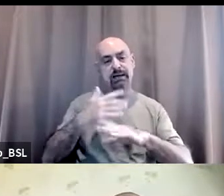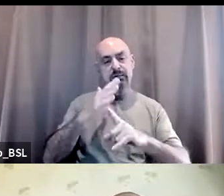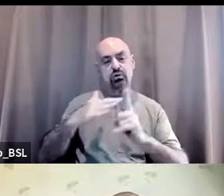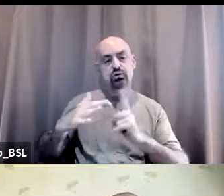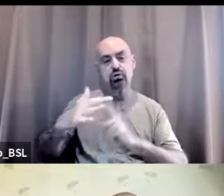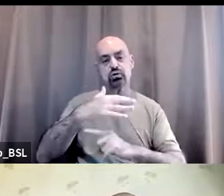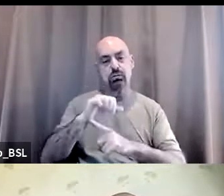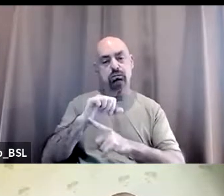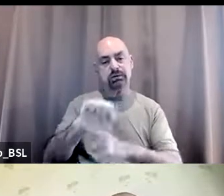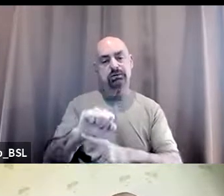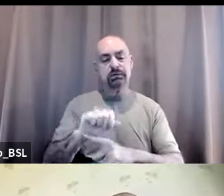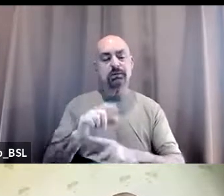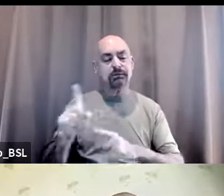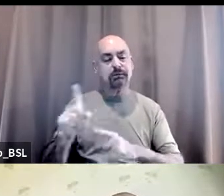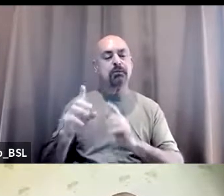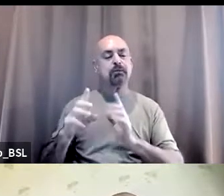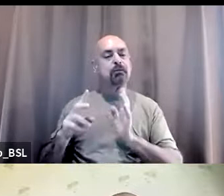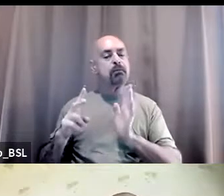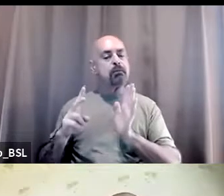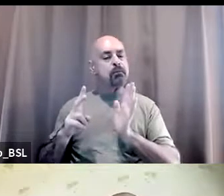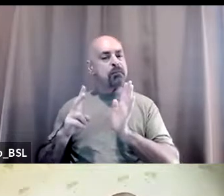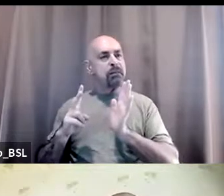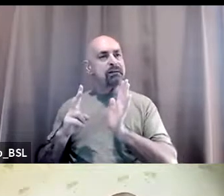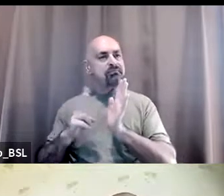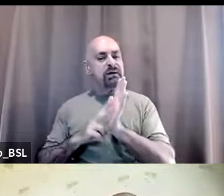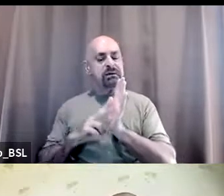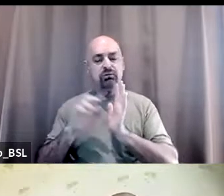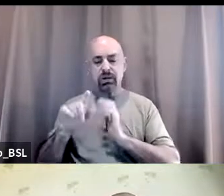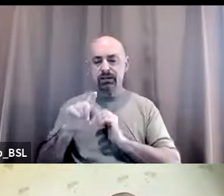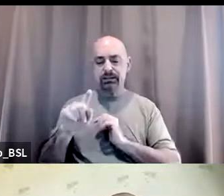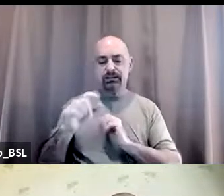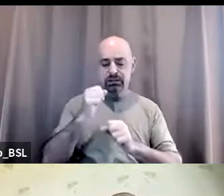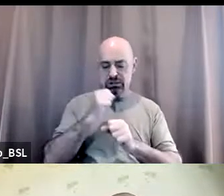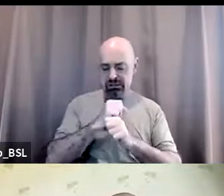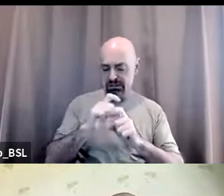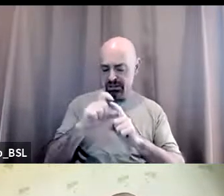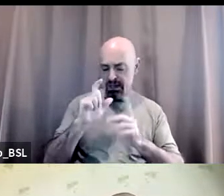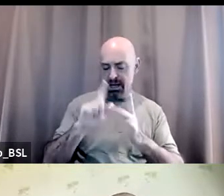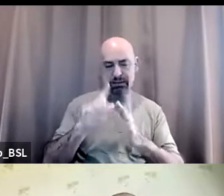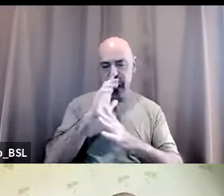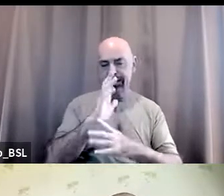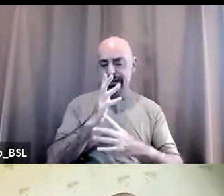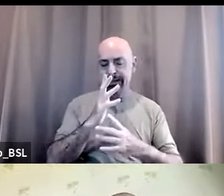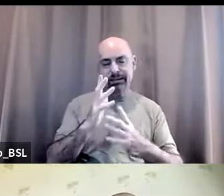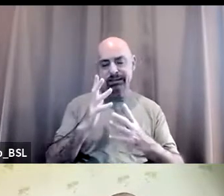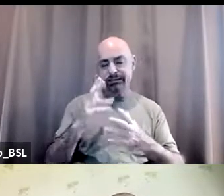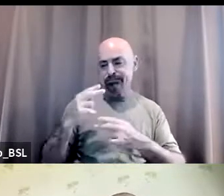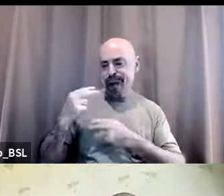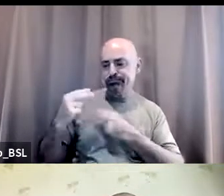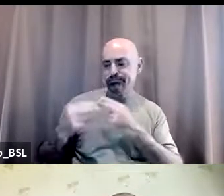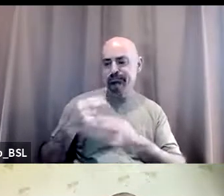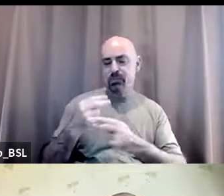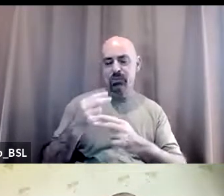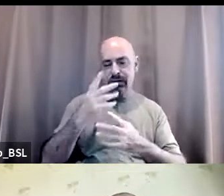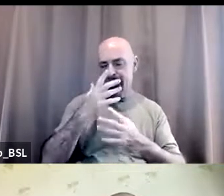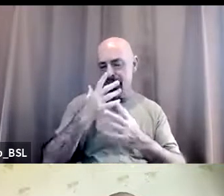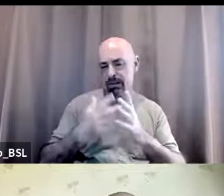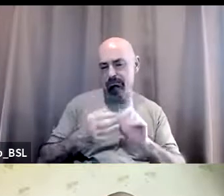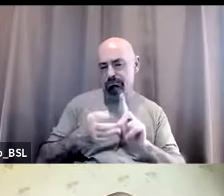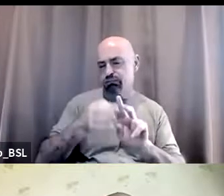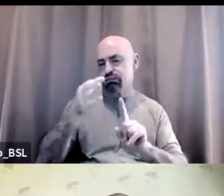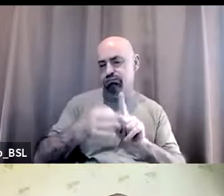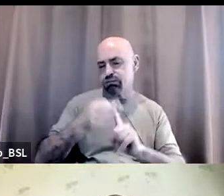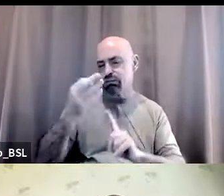just described, the GDI Hub is very much a legacy of the inclusive design and accessibility carried out at the